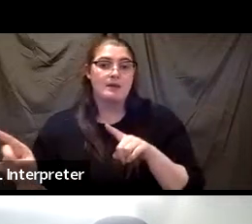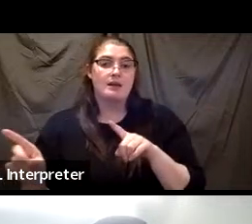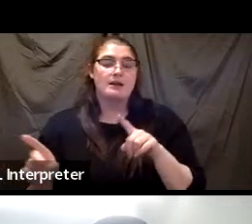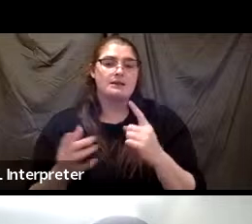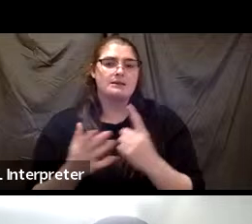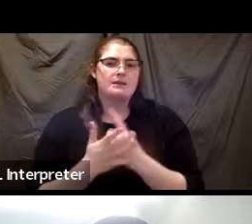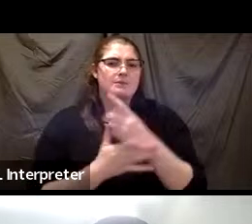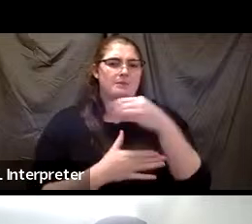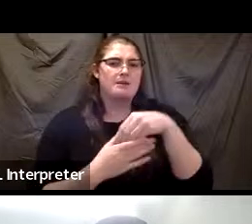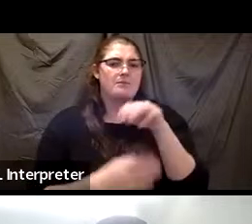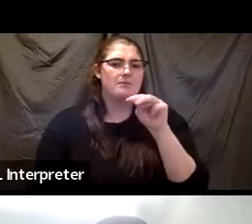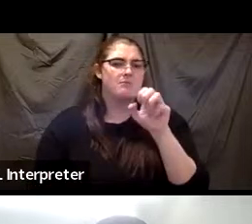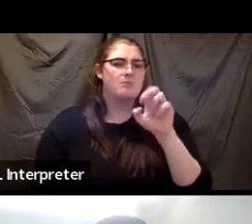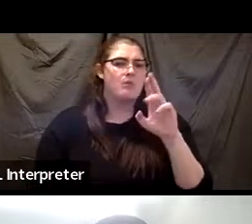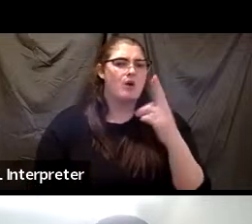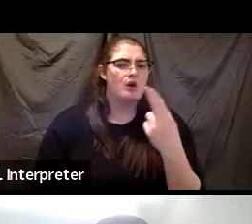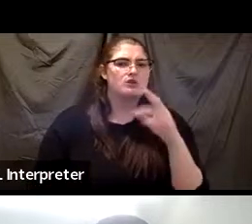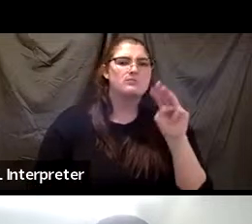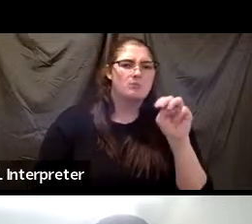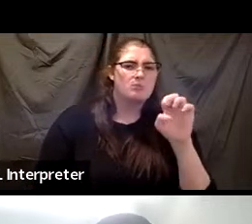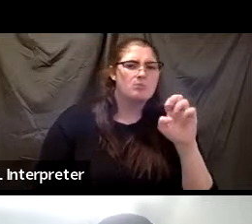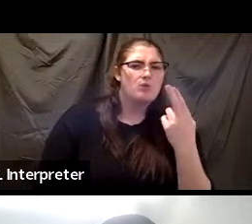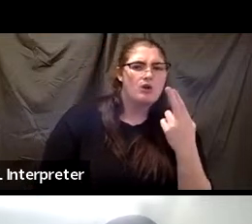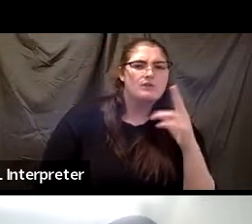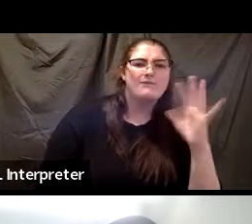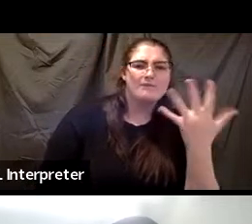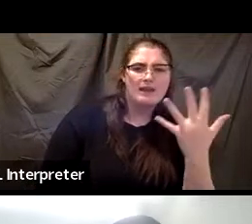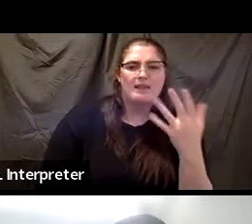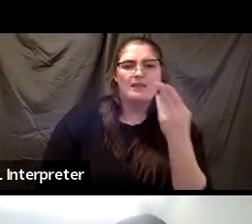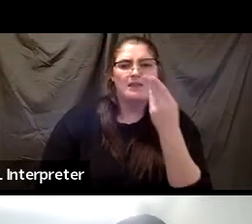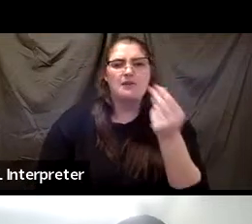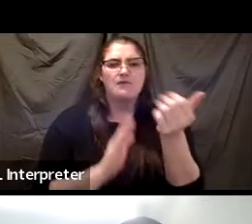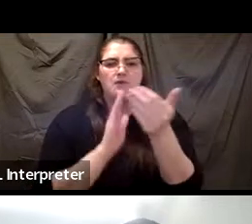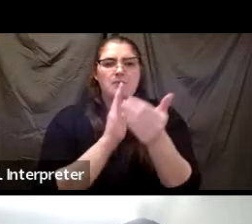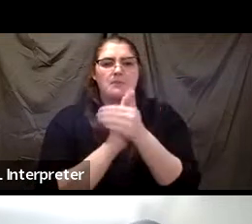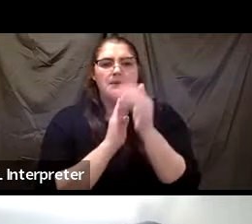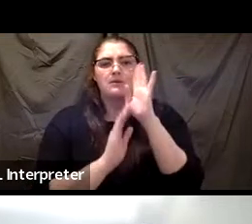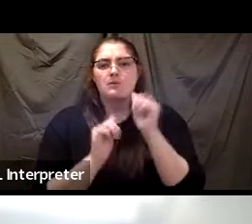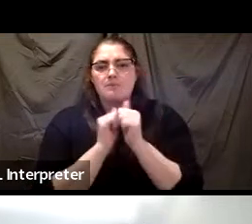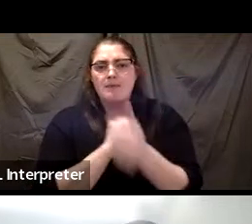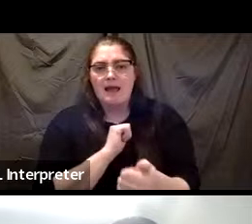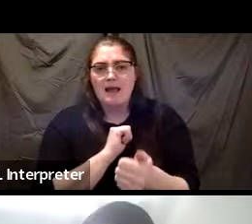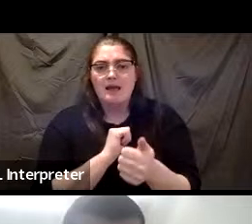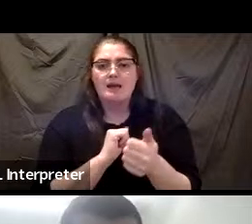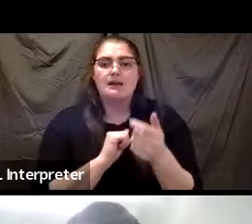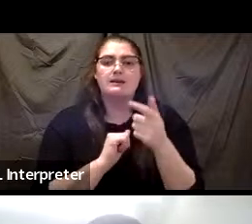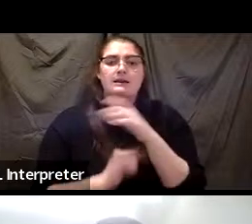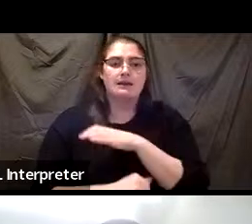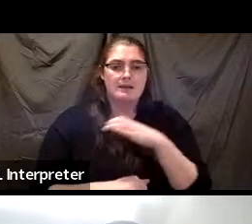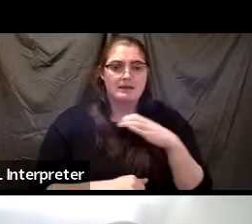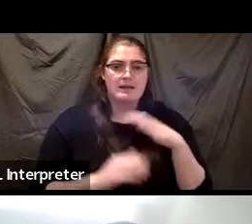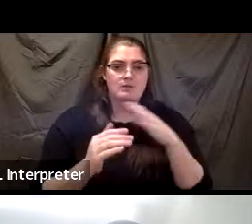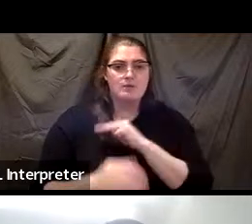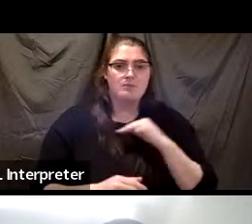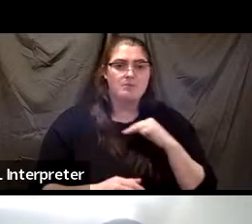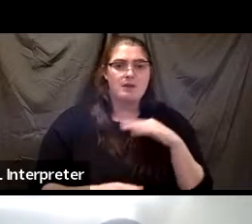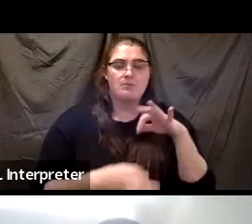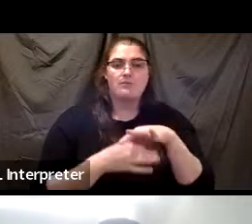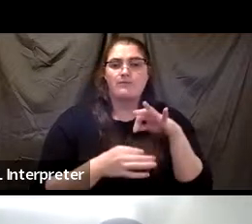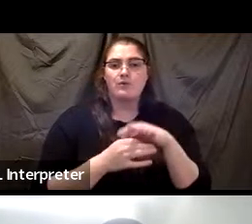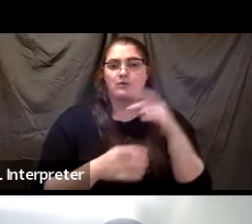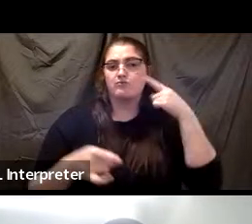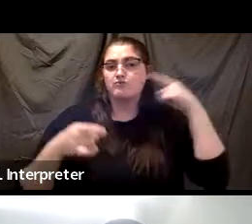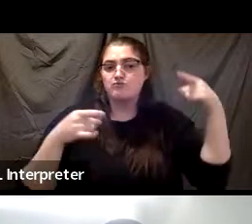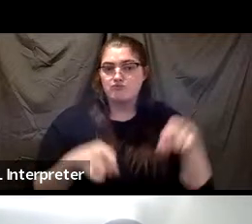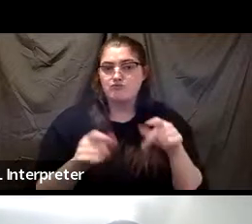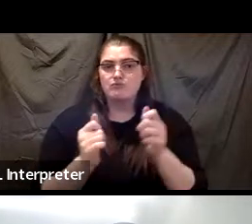sometime in March 5th. Several amendments were passed as well, and the council member voted in favor of those amendments. One of the